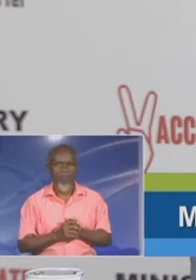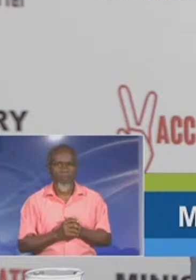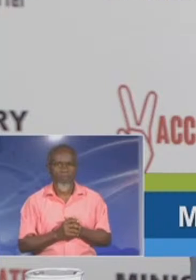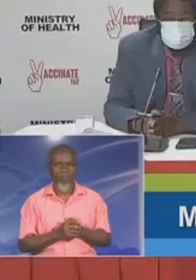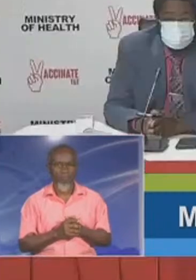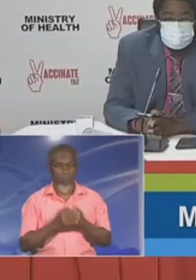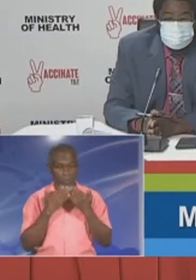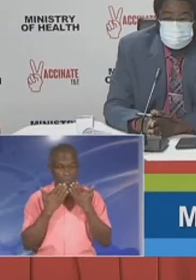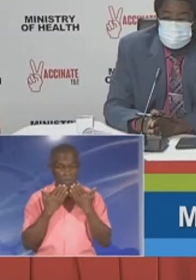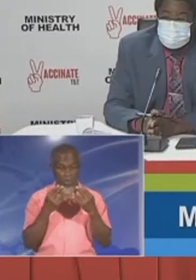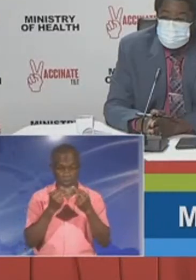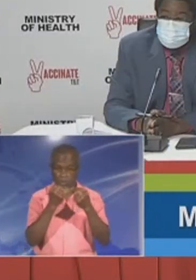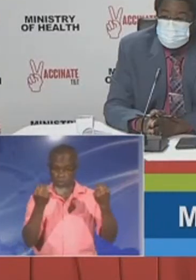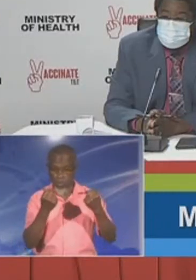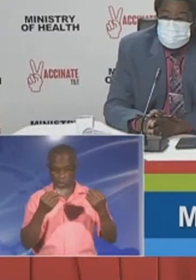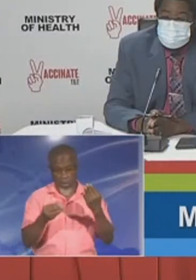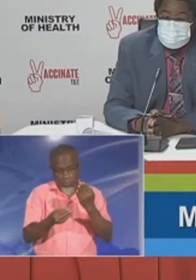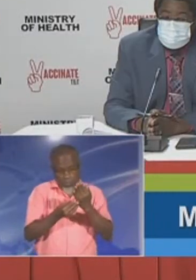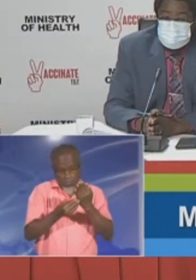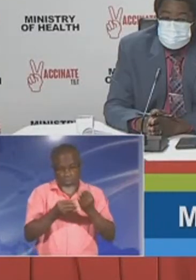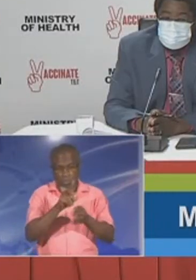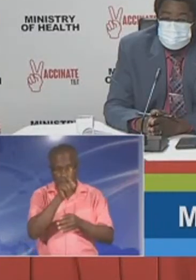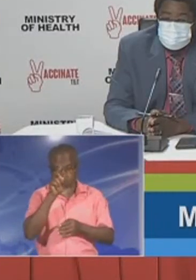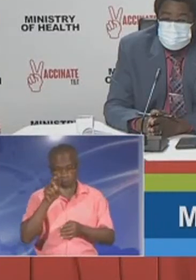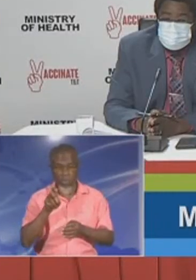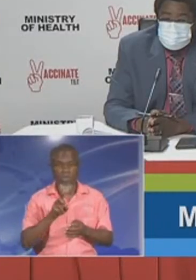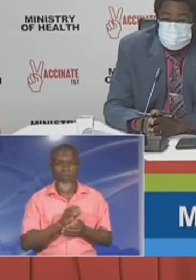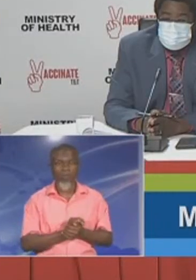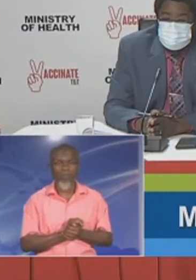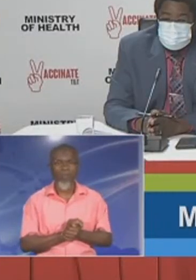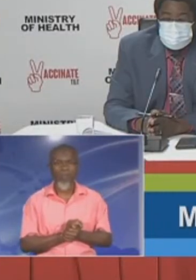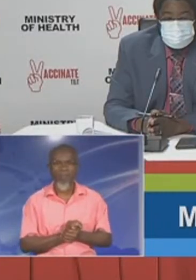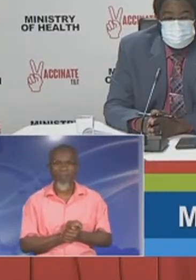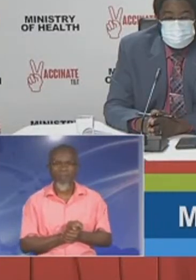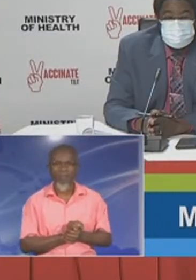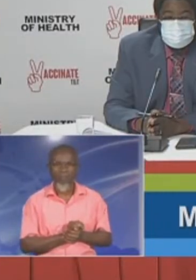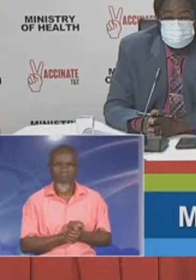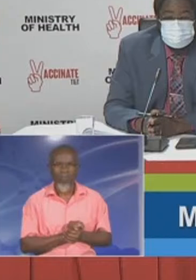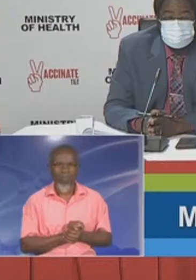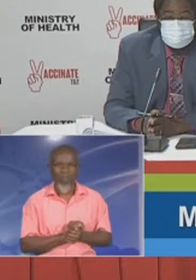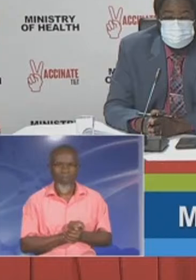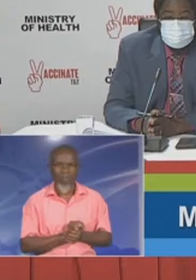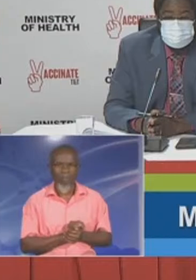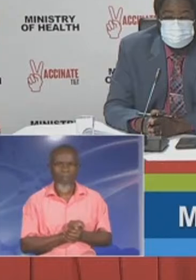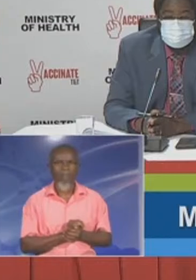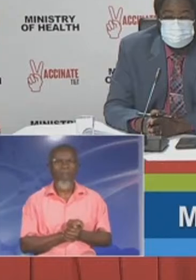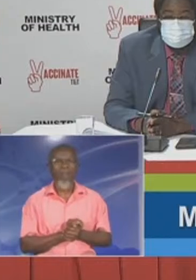that Newsday has a follow-up question. Let's go to Ms. Lindo, please.